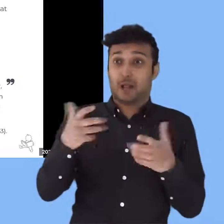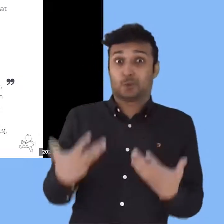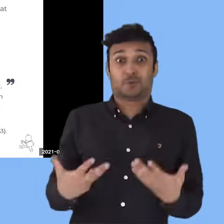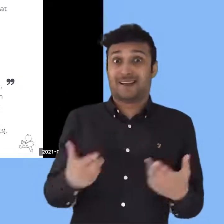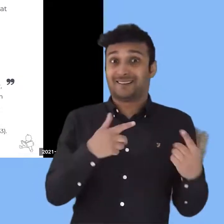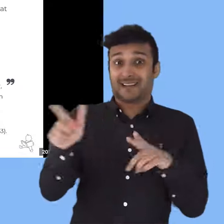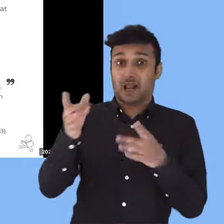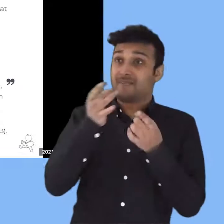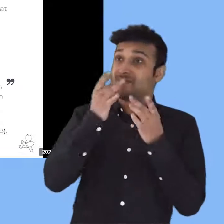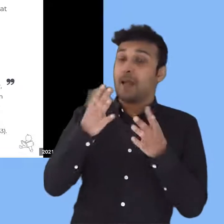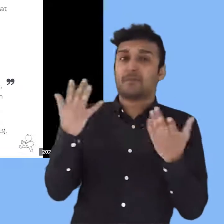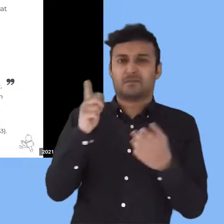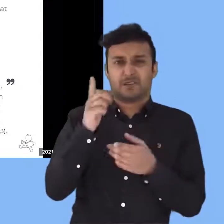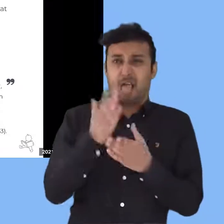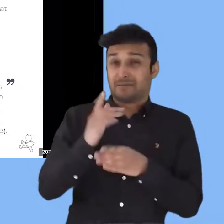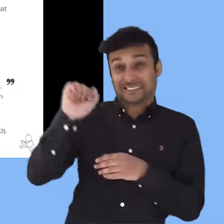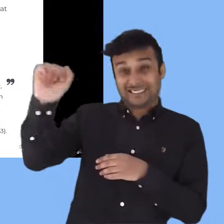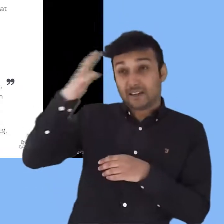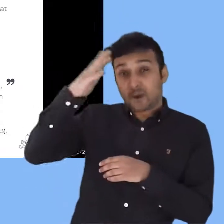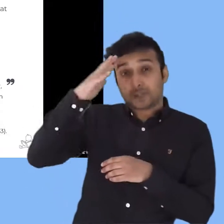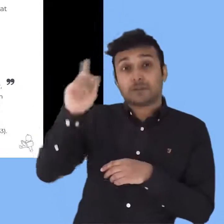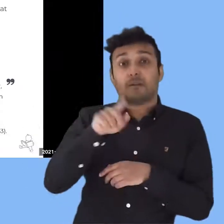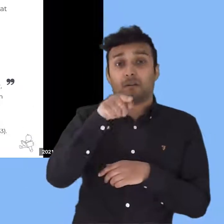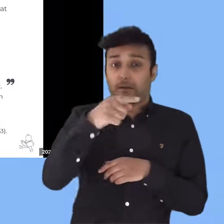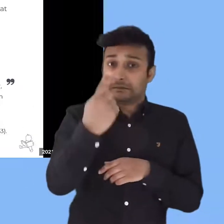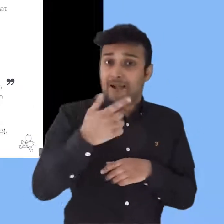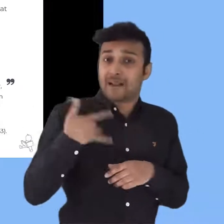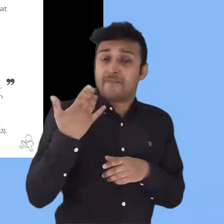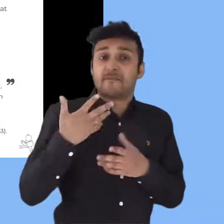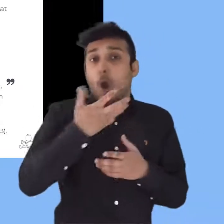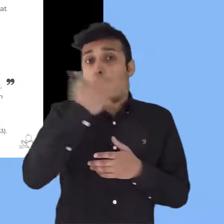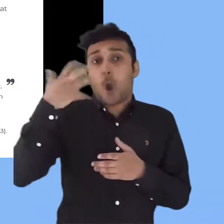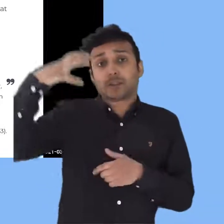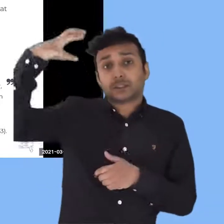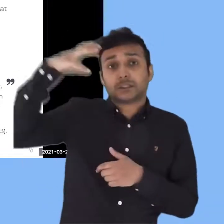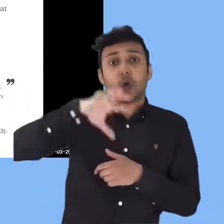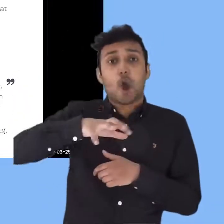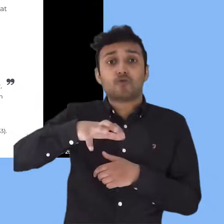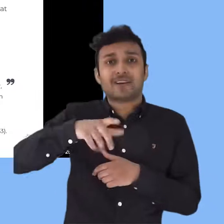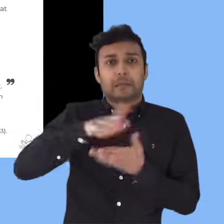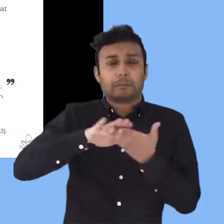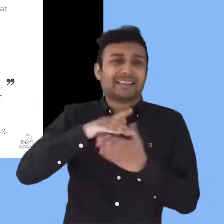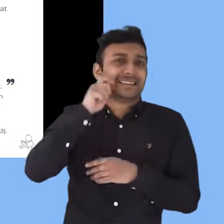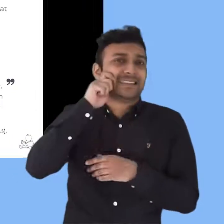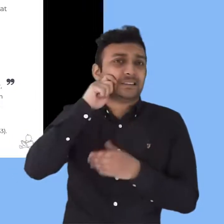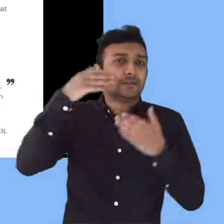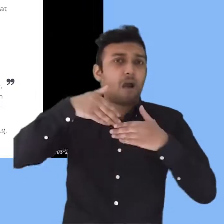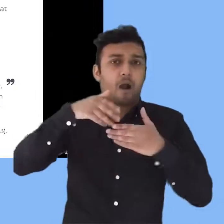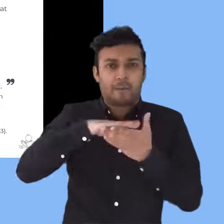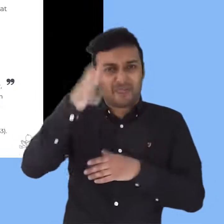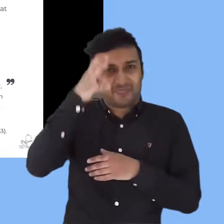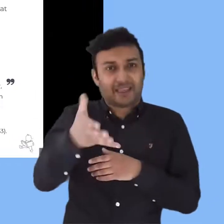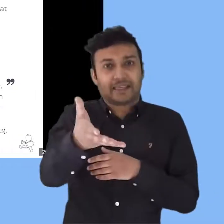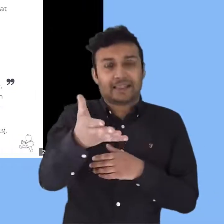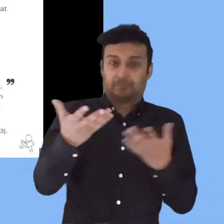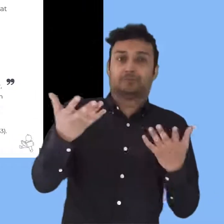you live in a hotter country, you're stupid because you've got darker skin. But that was the prevailing idea at this time, and it's had such a big influence on how